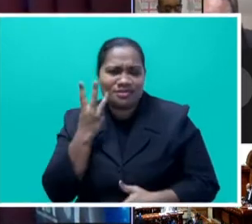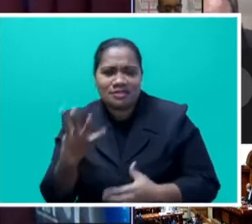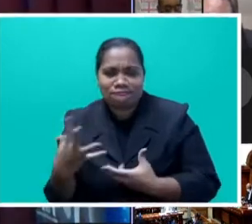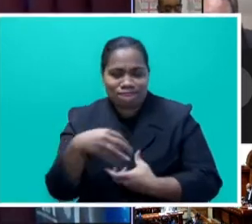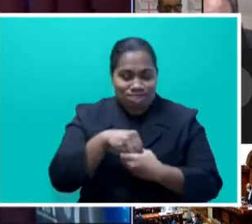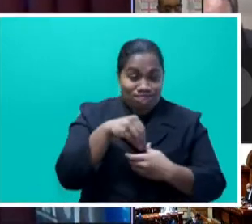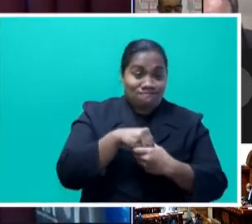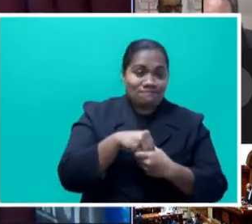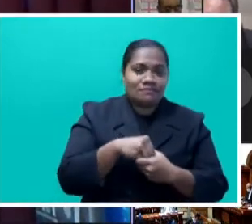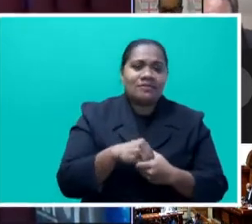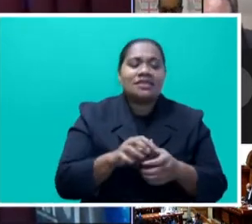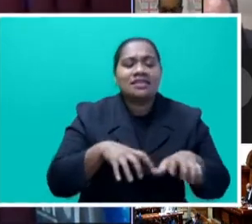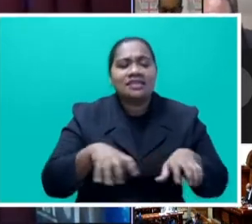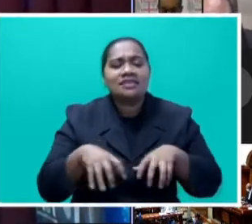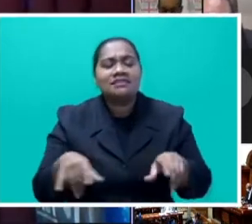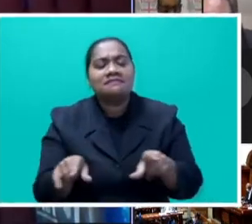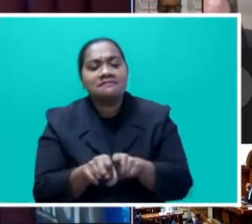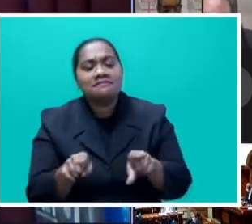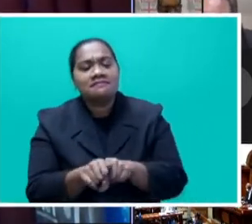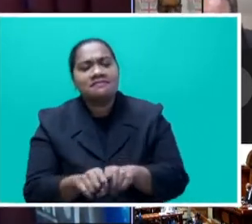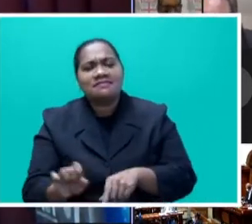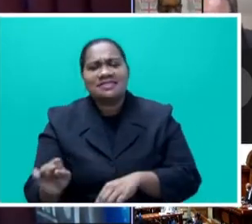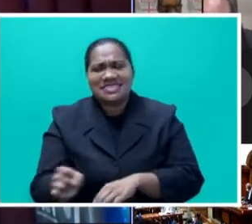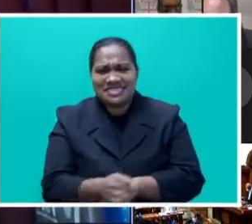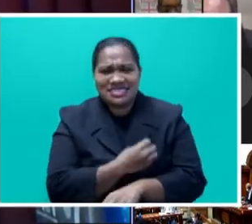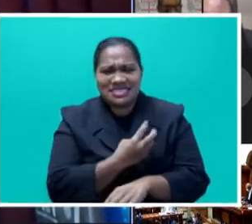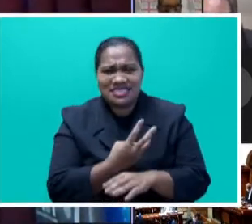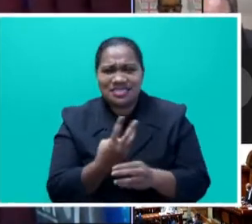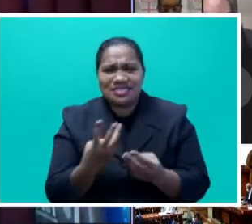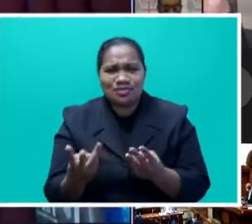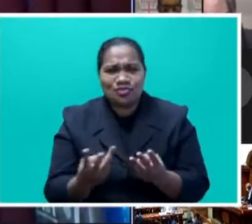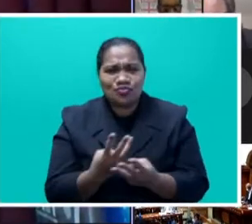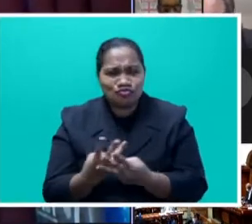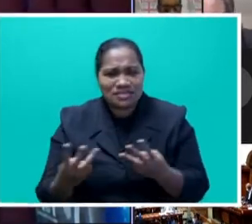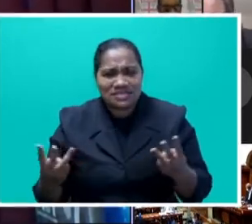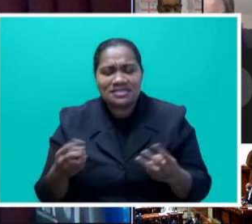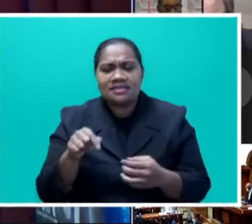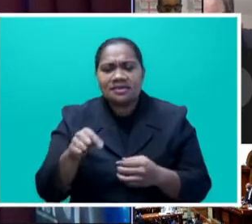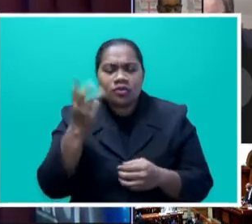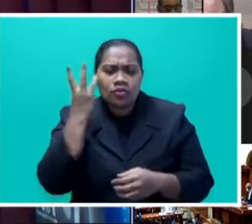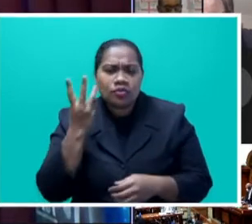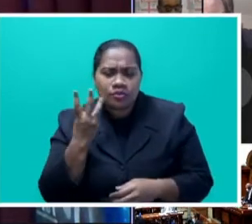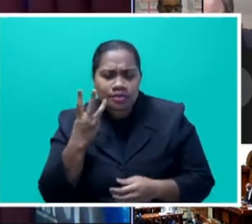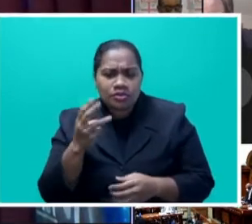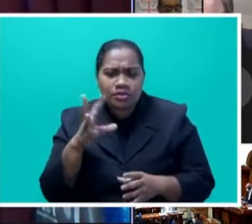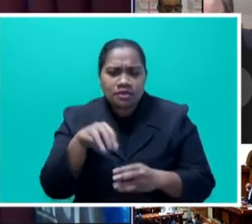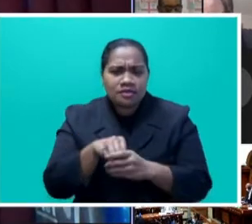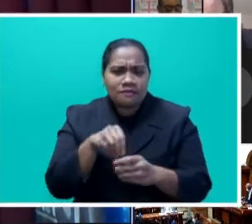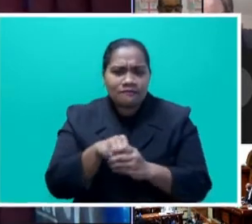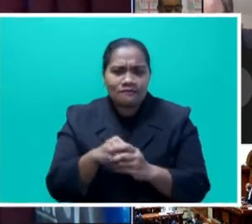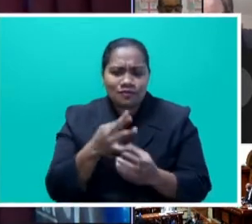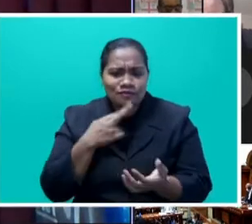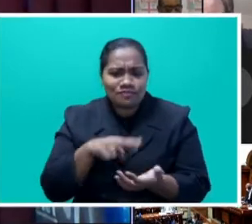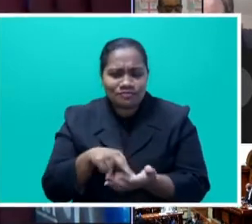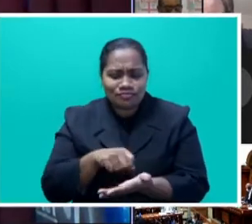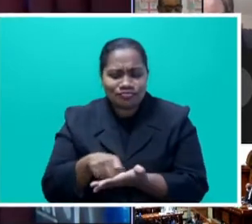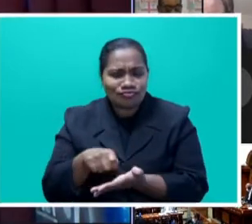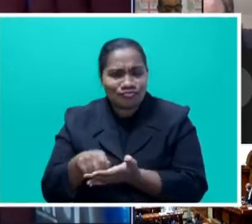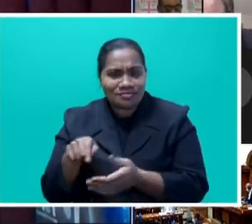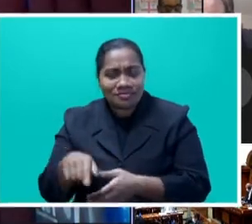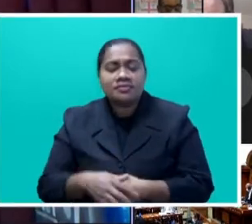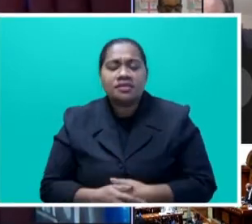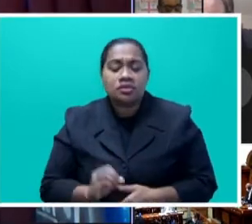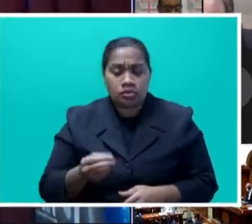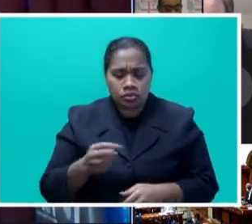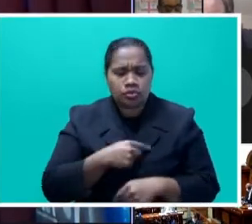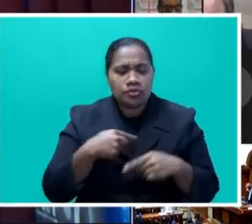as seaweed, in which women are involved in the value-adding process and bookkeeping. Honourable Speaker, we value